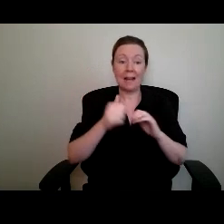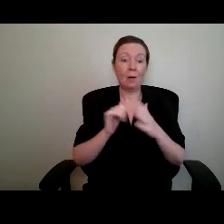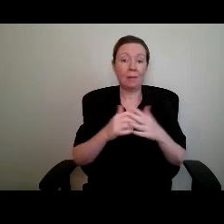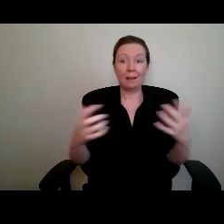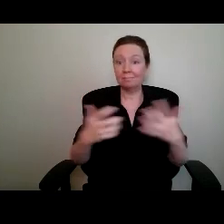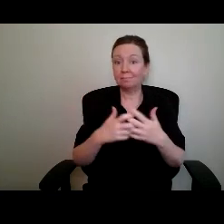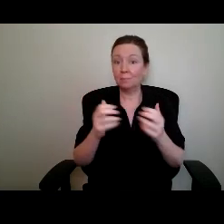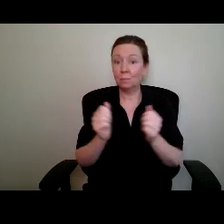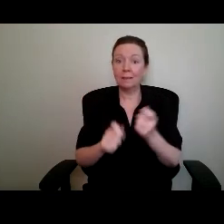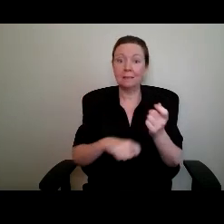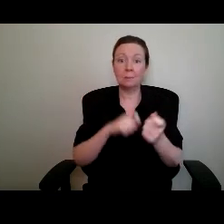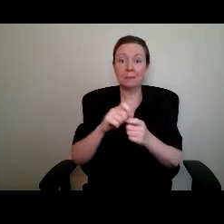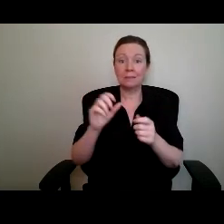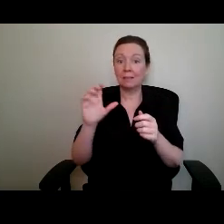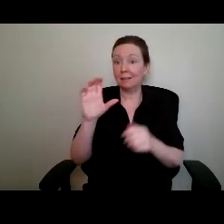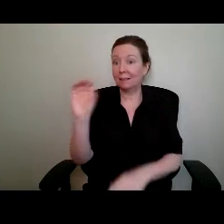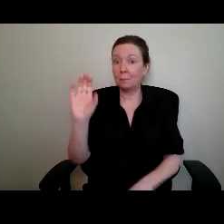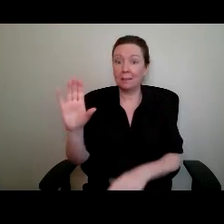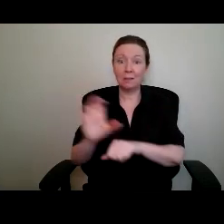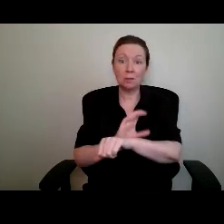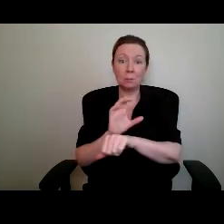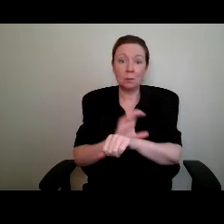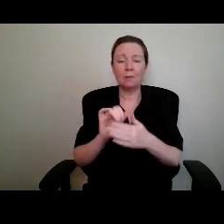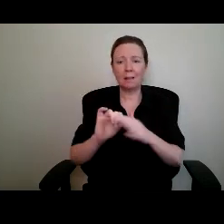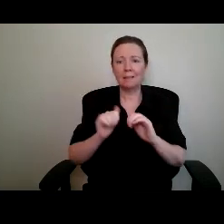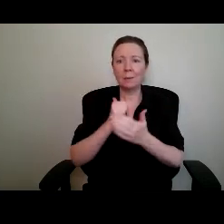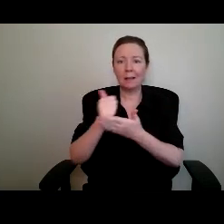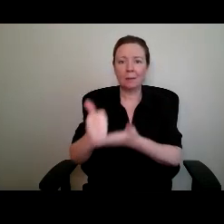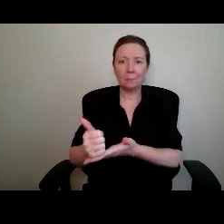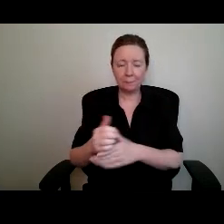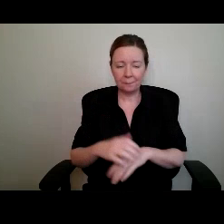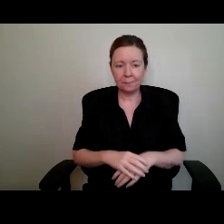this specific employer's computer? And that's how we would help there.